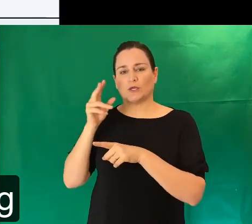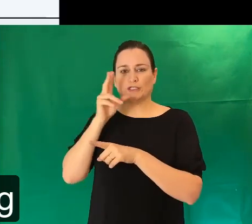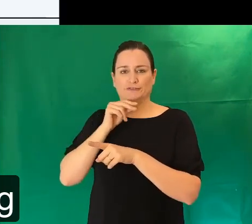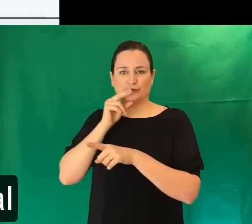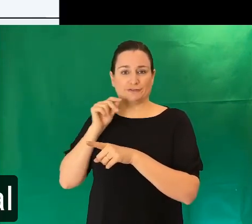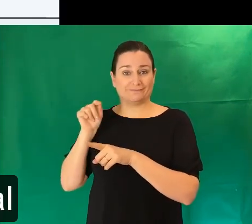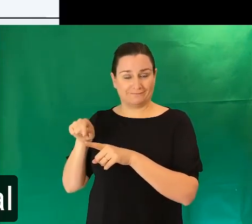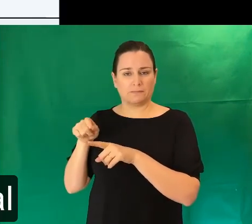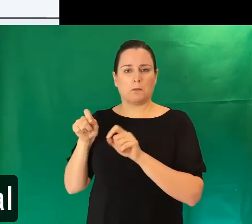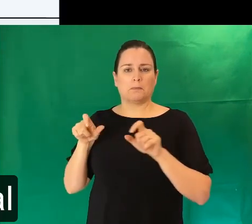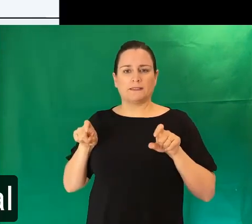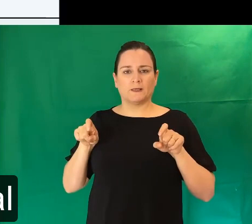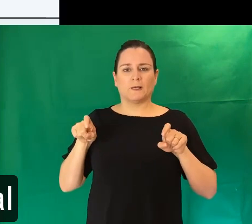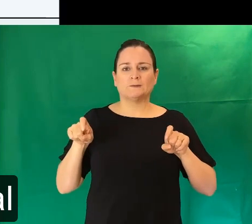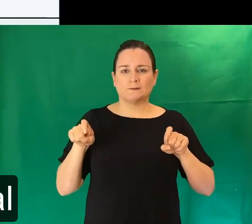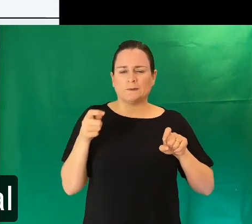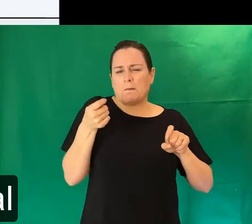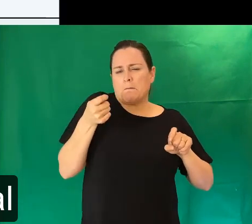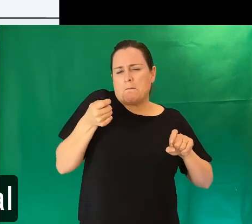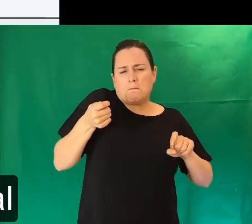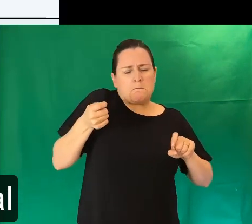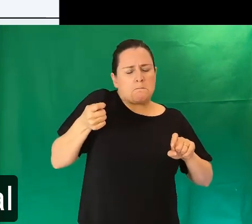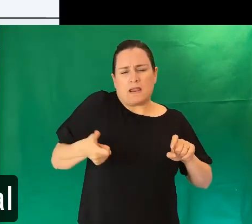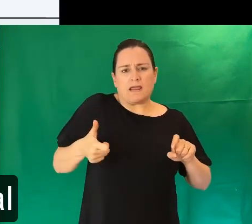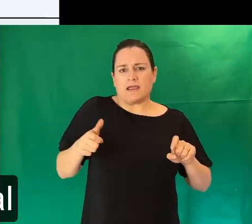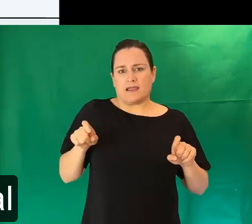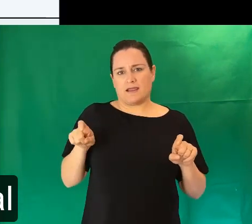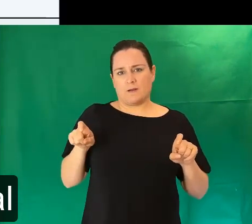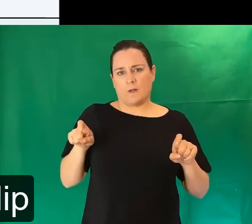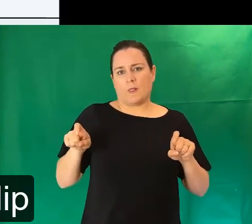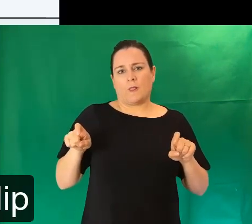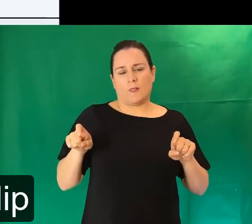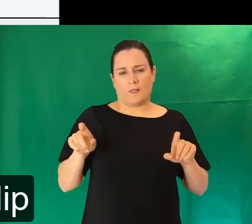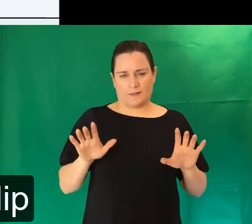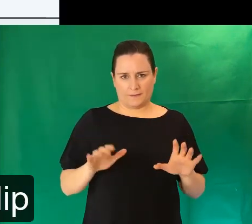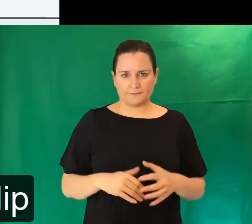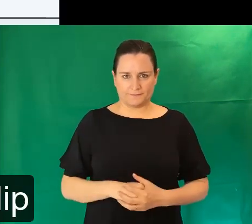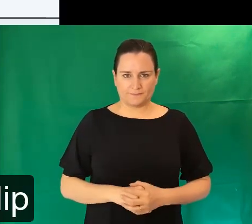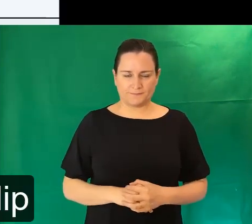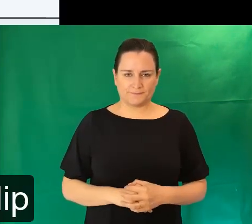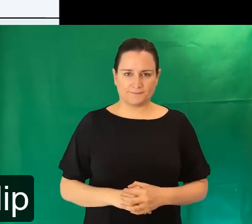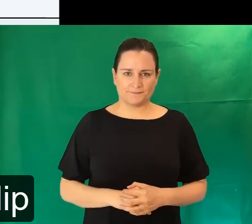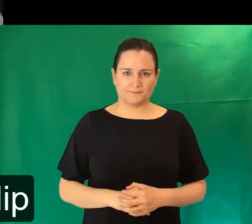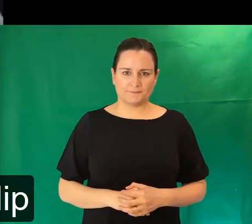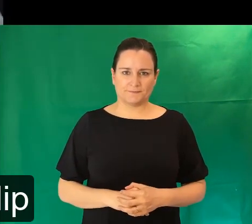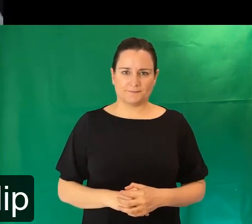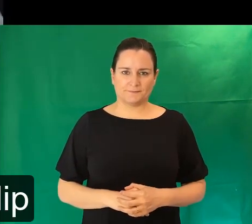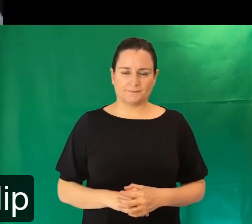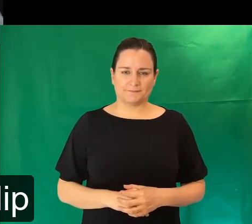children acquiring a spoken language. Some minimal difference.